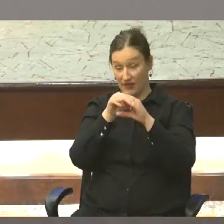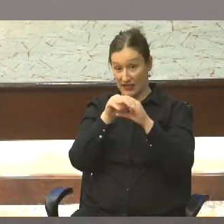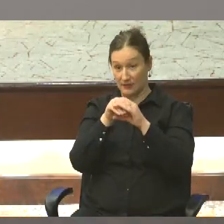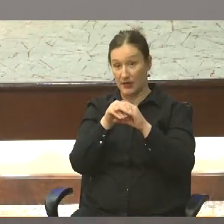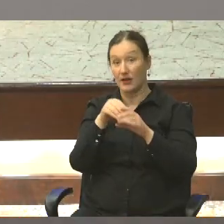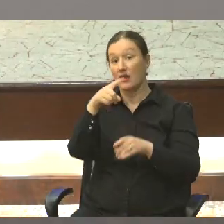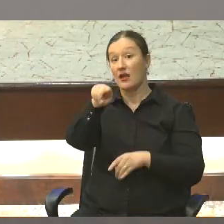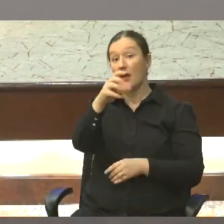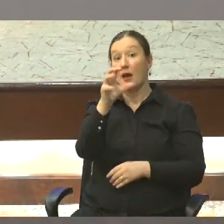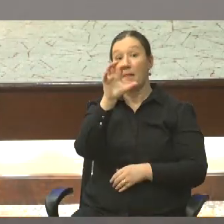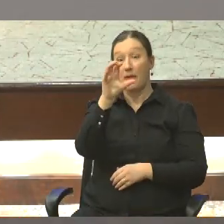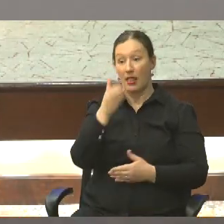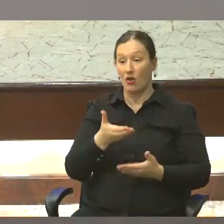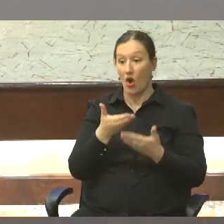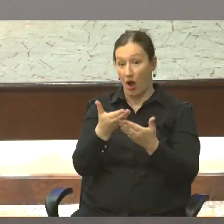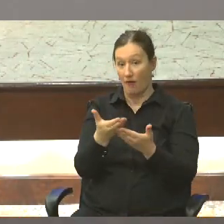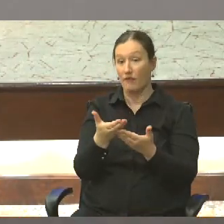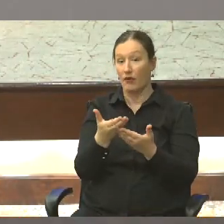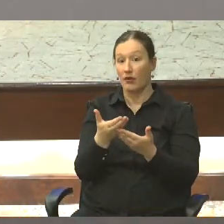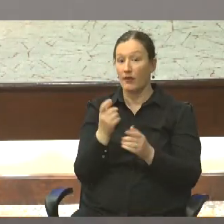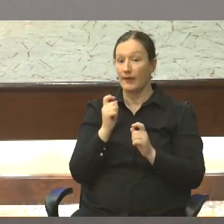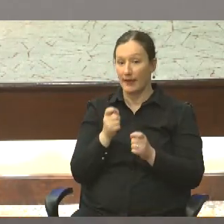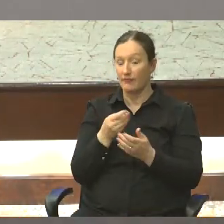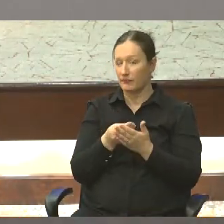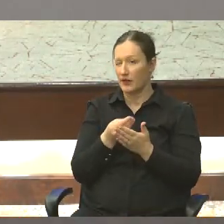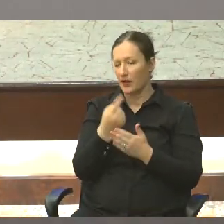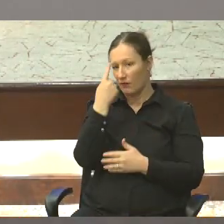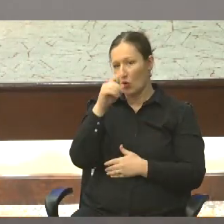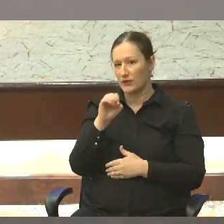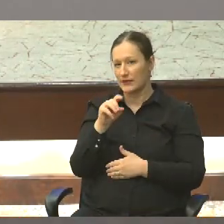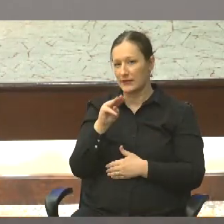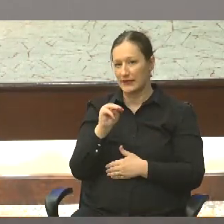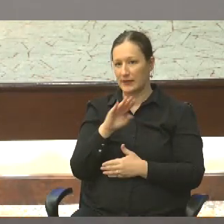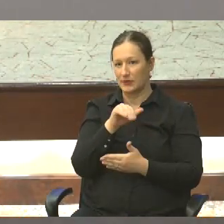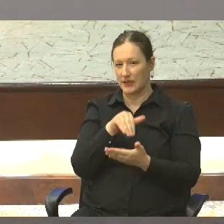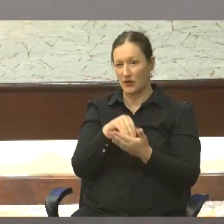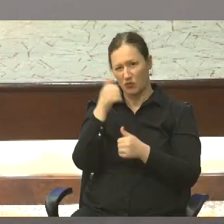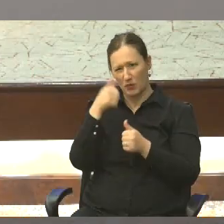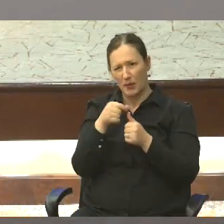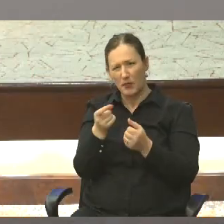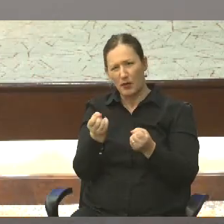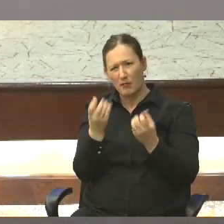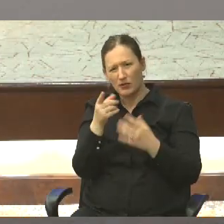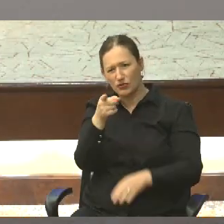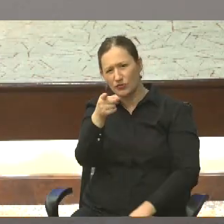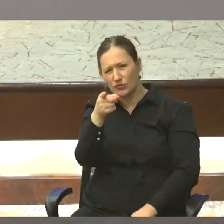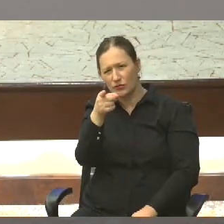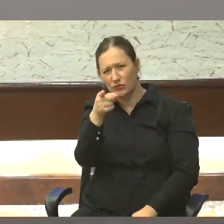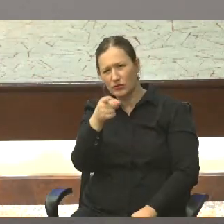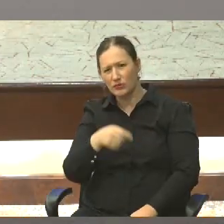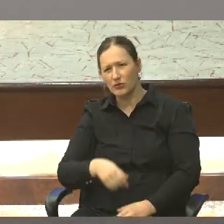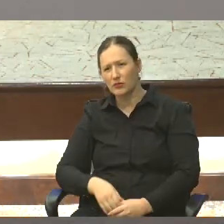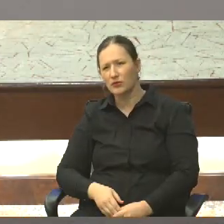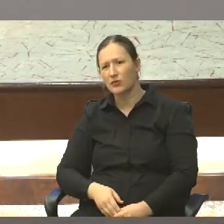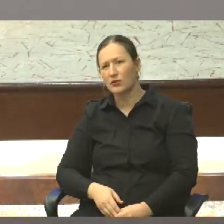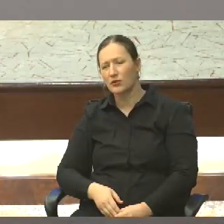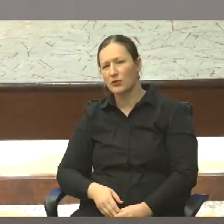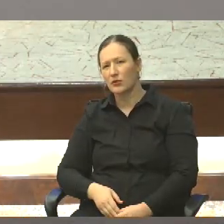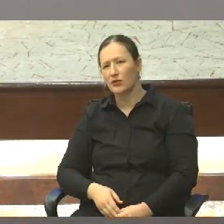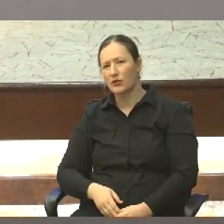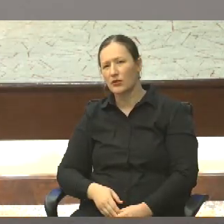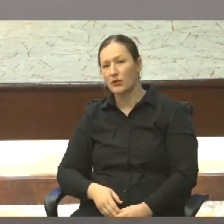lead gift for the STEAM Center, and I think that's payable upon CO. Do you remember the amount, Deidre? I don't.